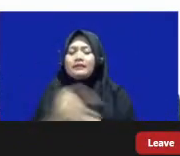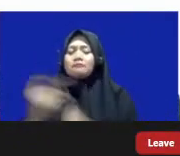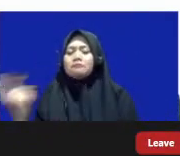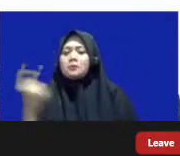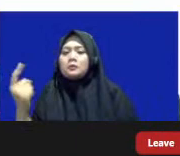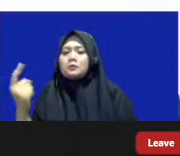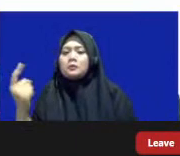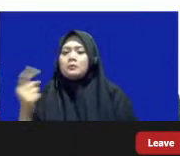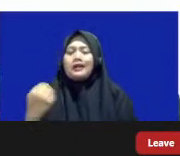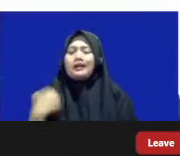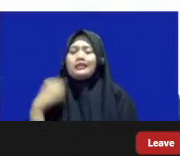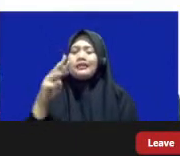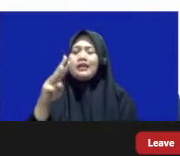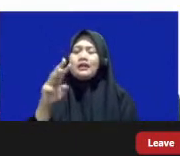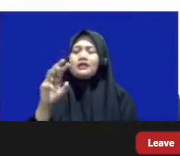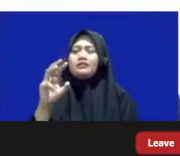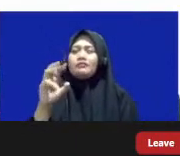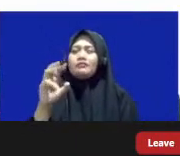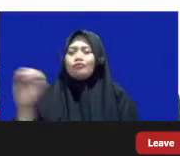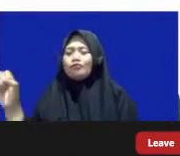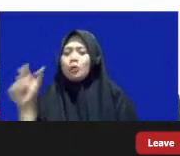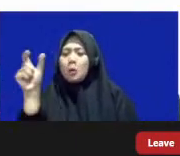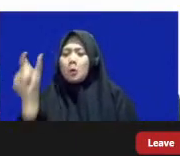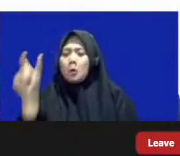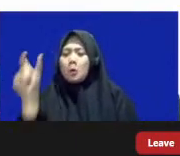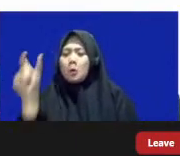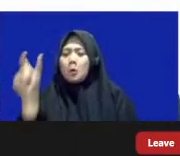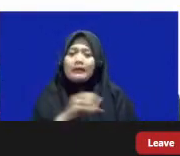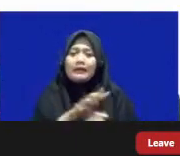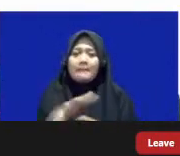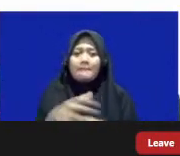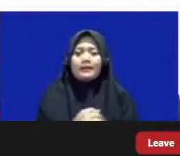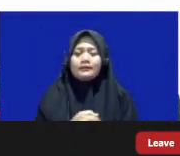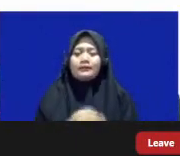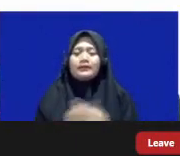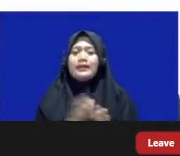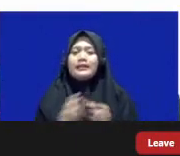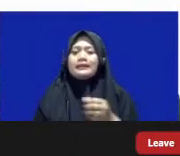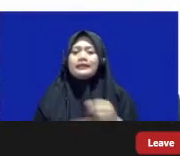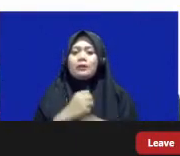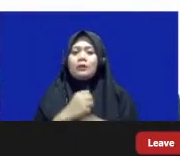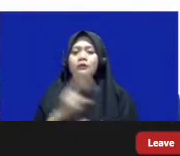The 2004 tsunami in Aceh claimed more than